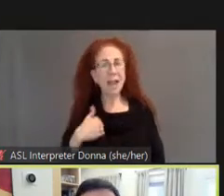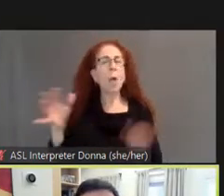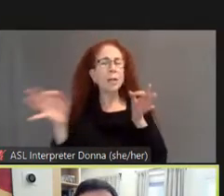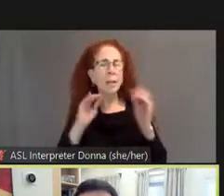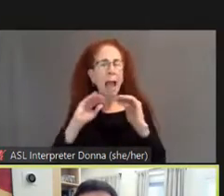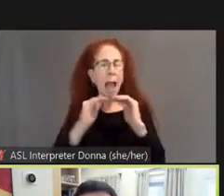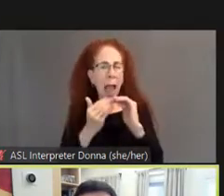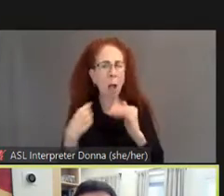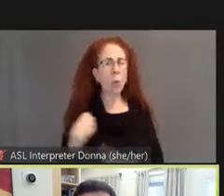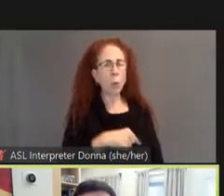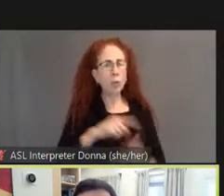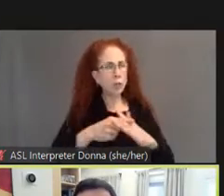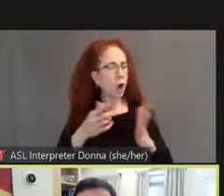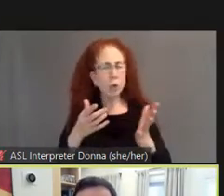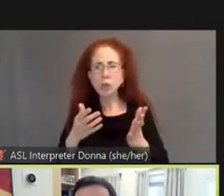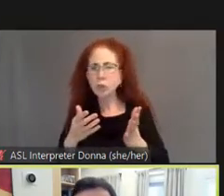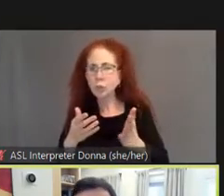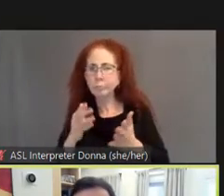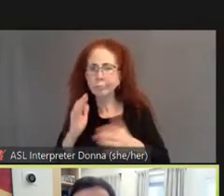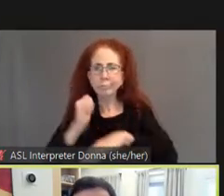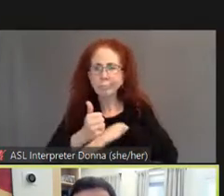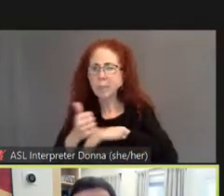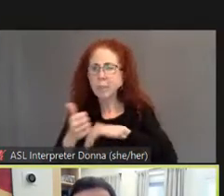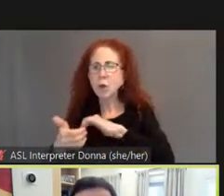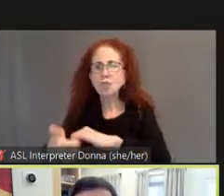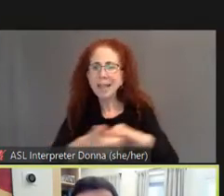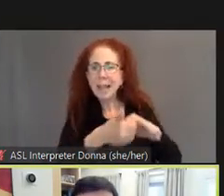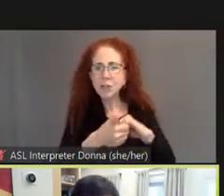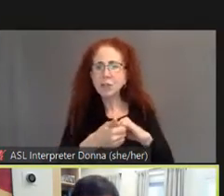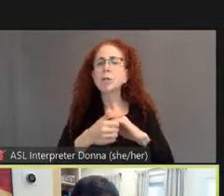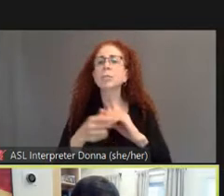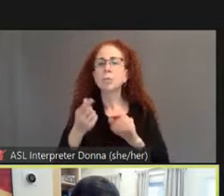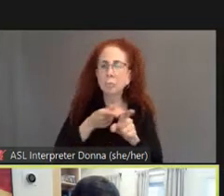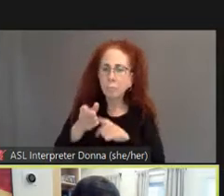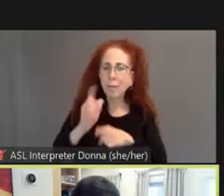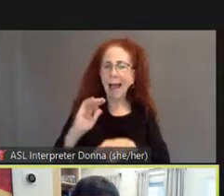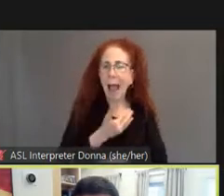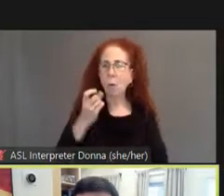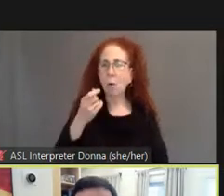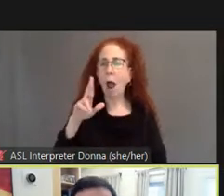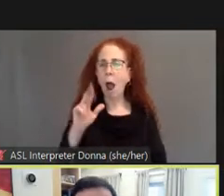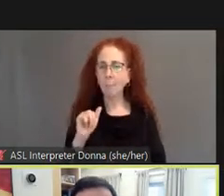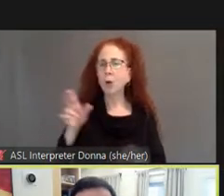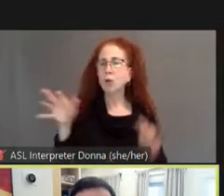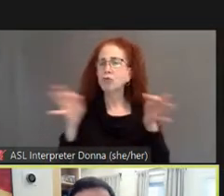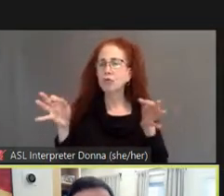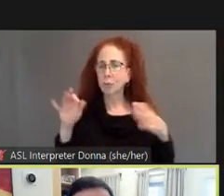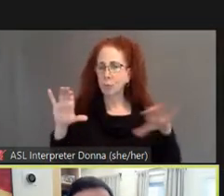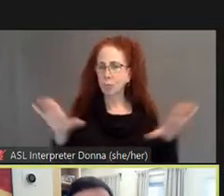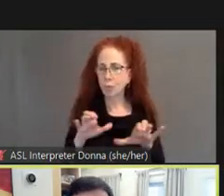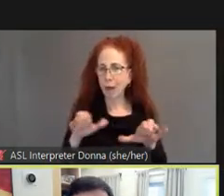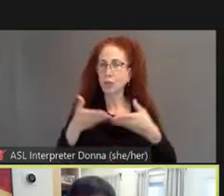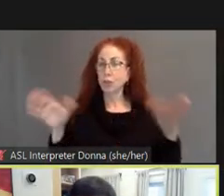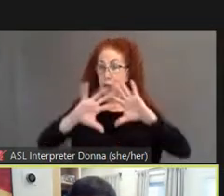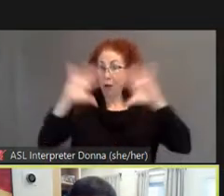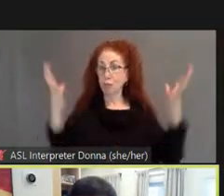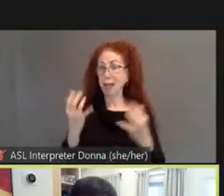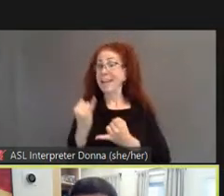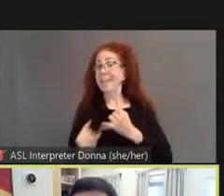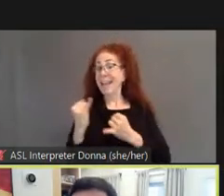to foster relationships around our audio description practice at large. And finally,